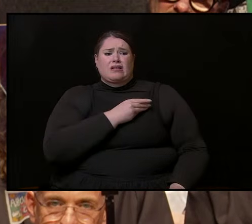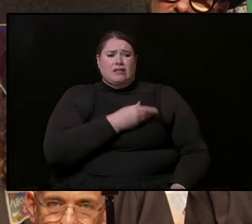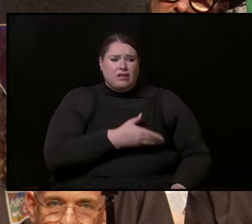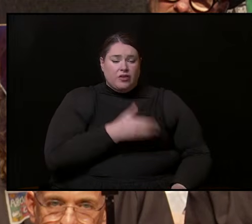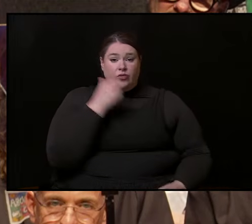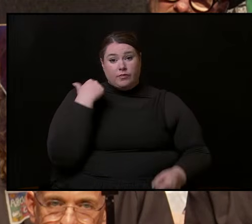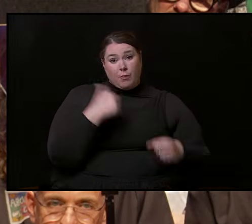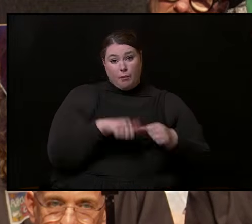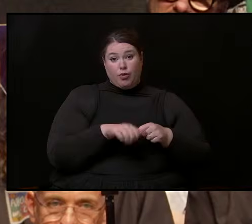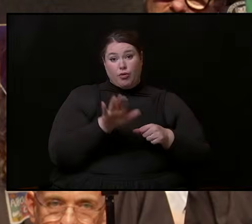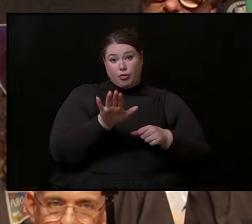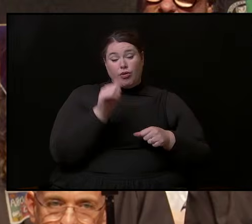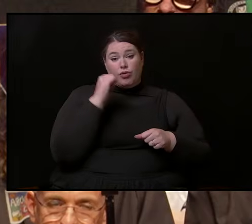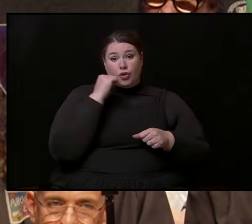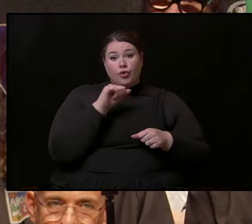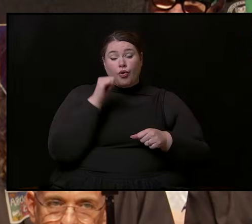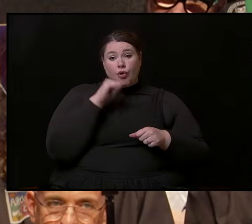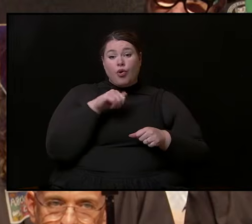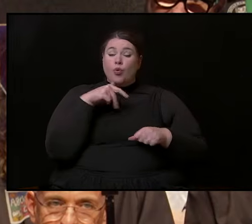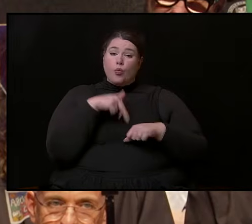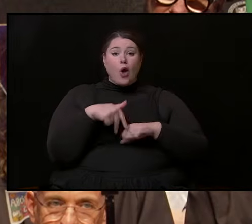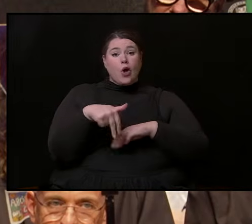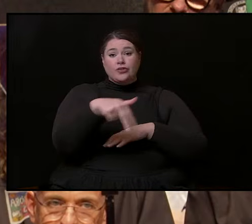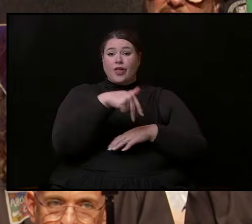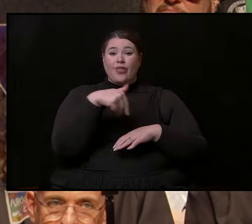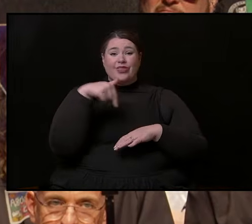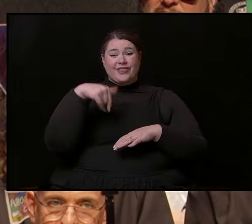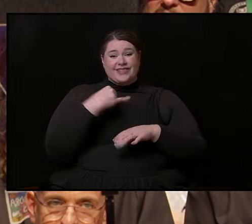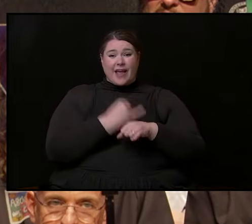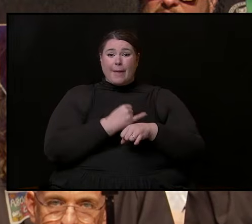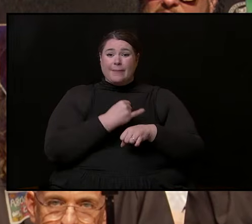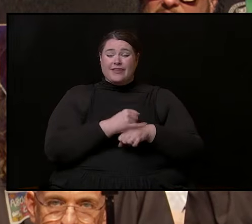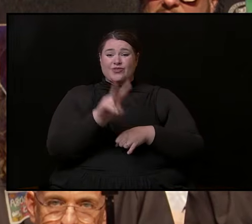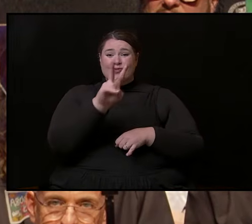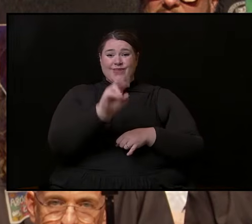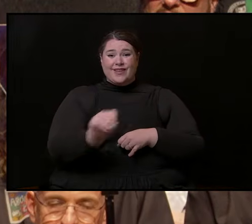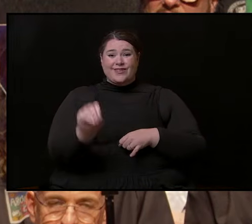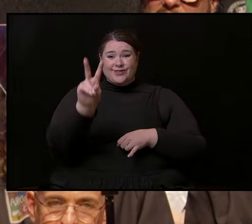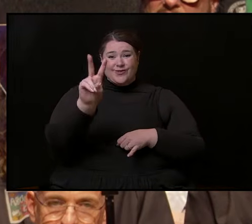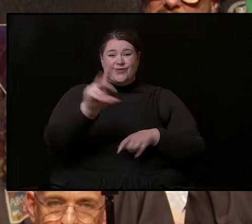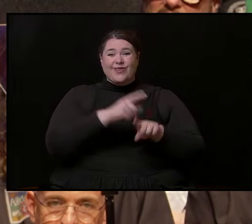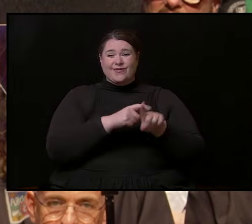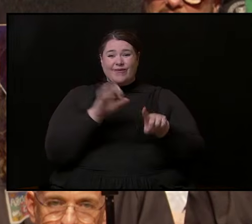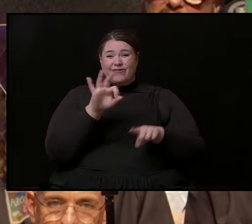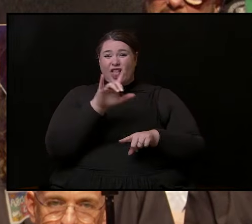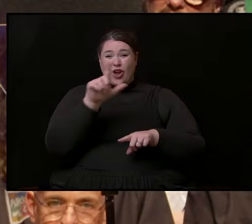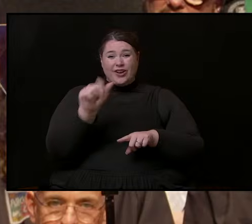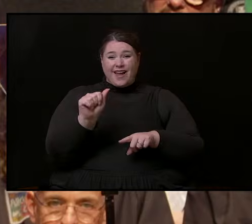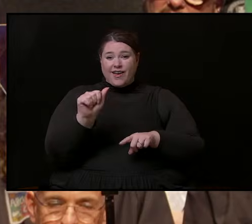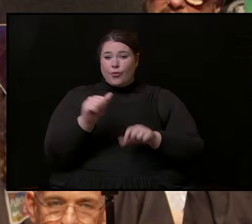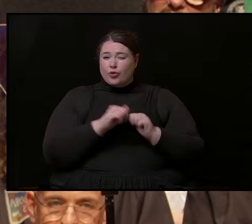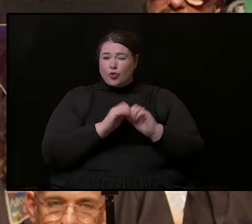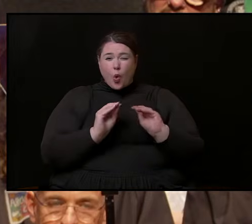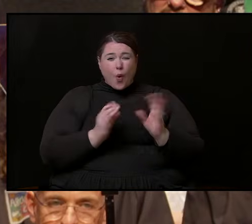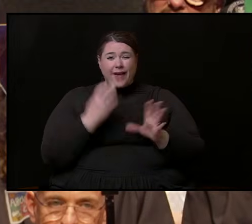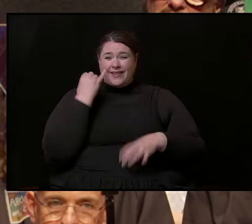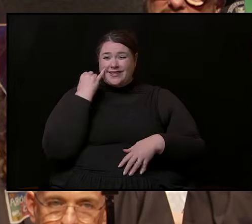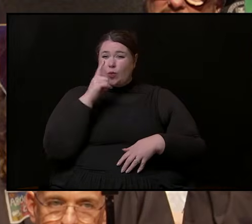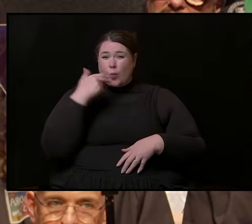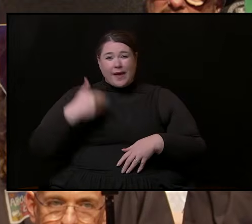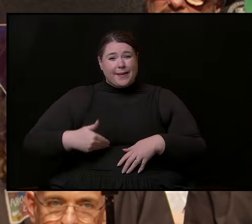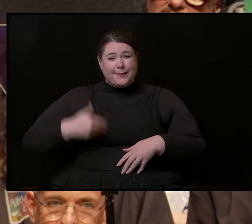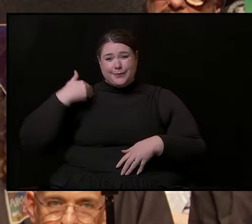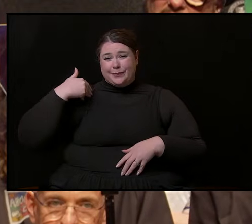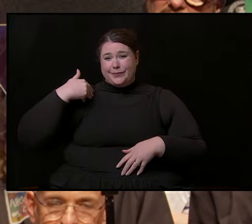was a girl who walked into this campus in 2002 from Florida who had no idea who she